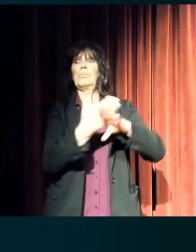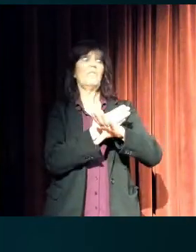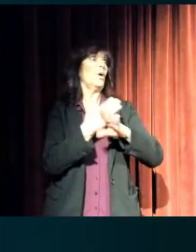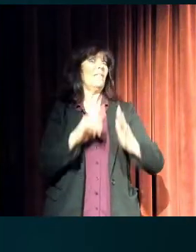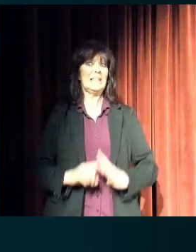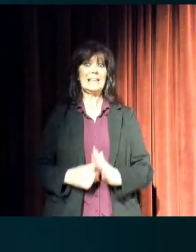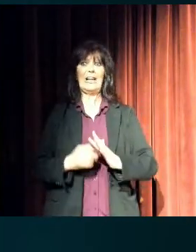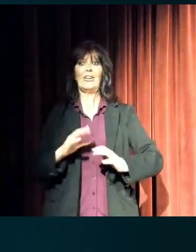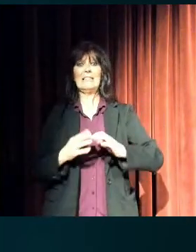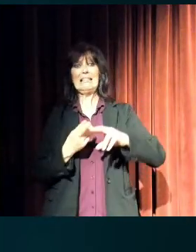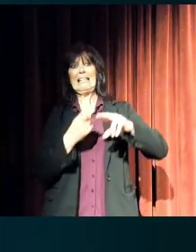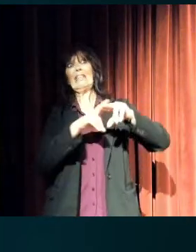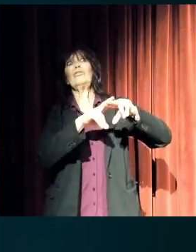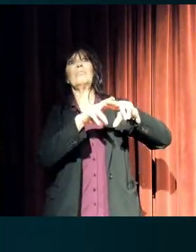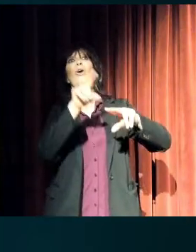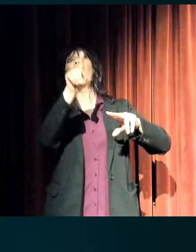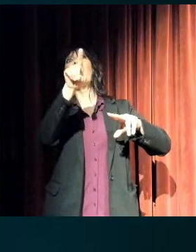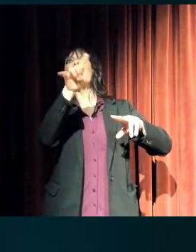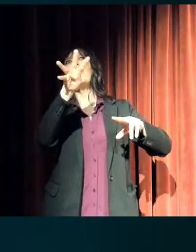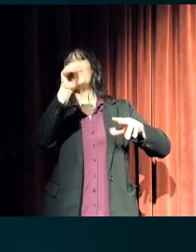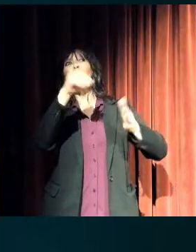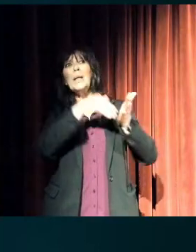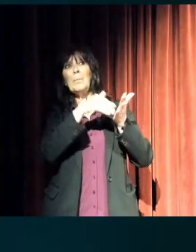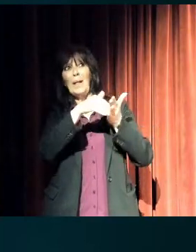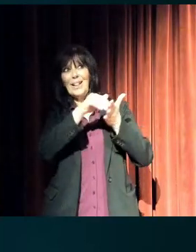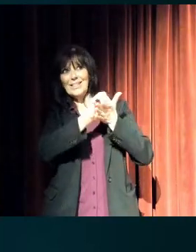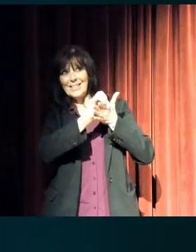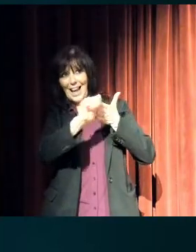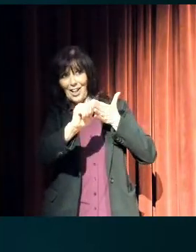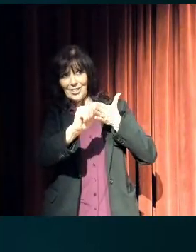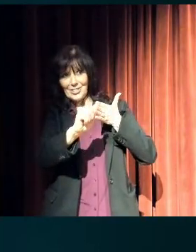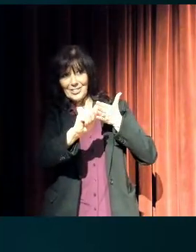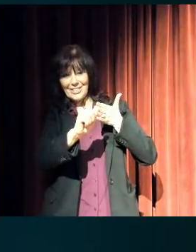construction has started, by $140 million to